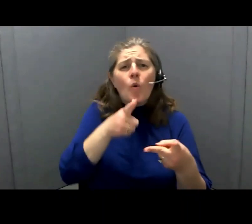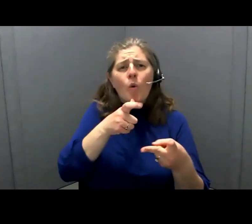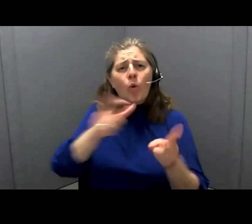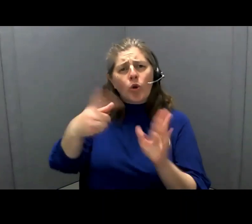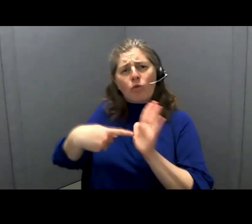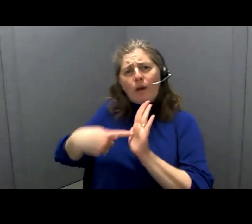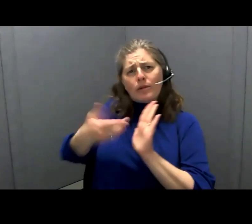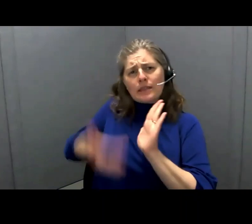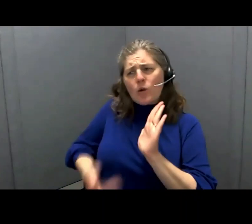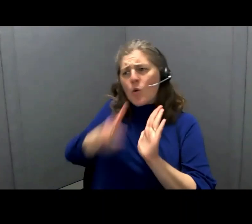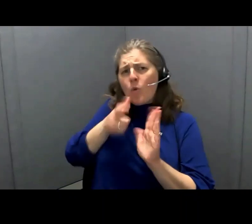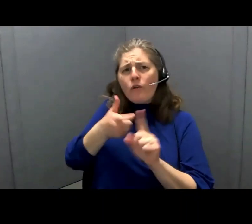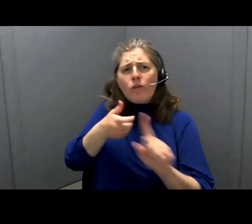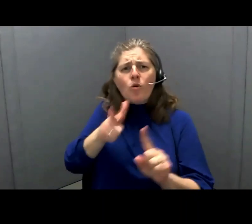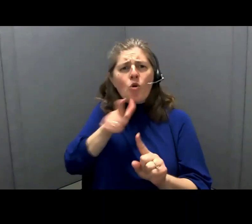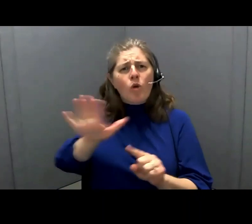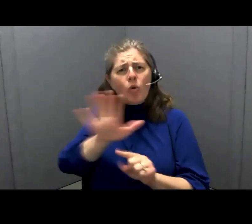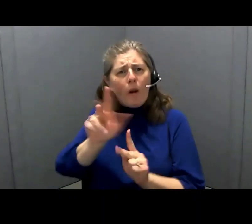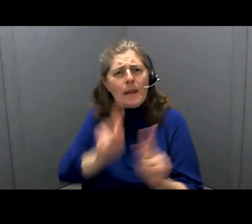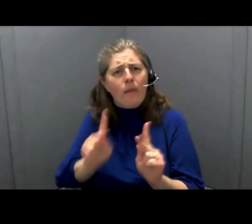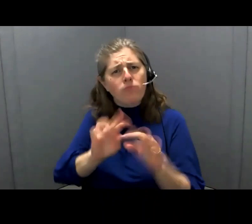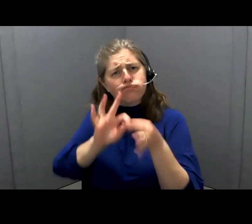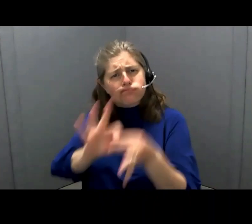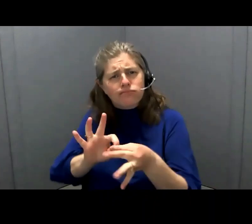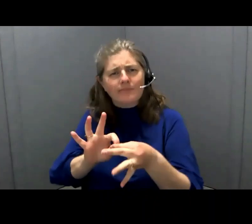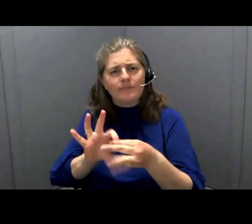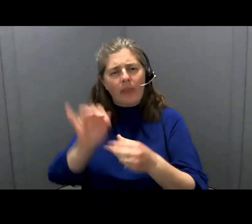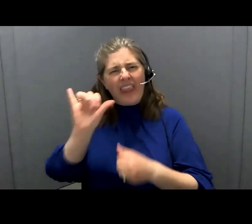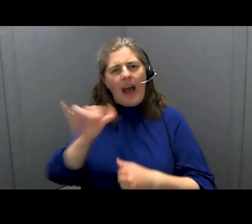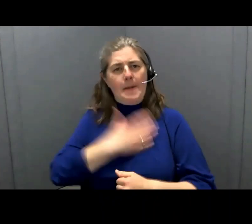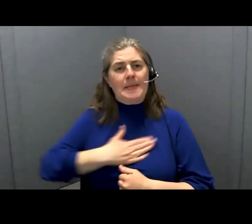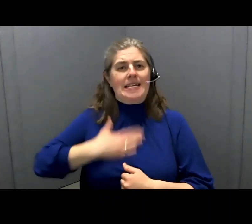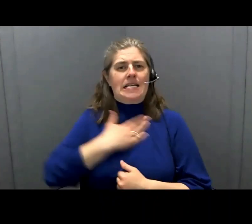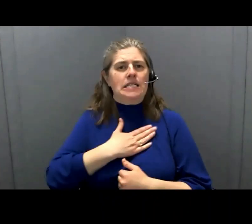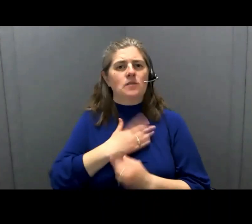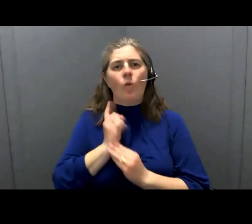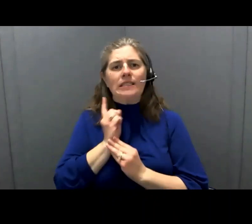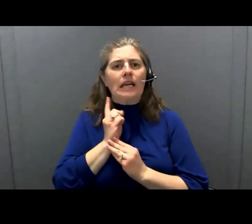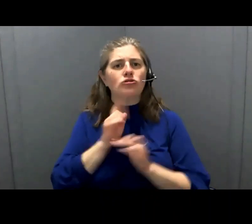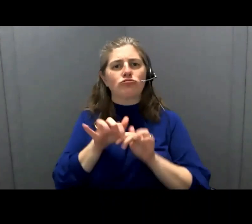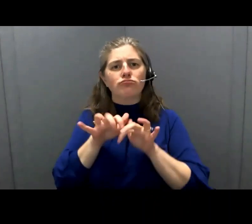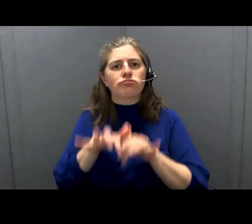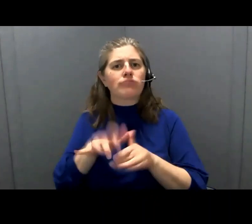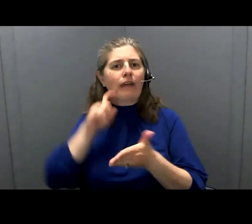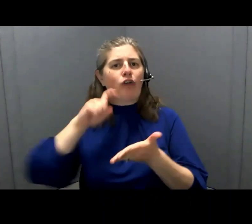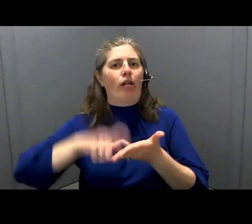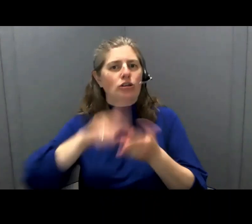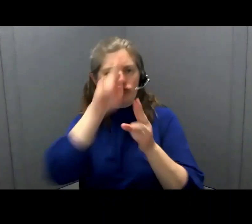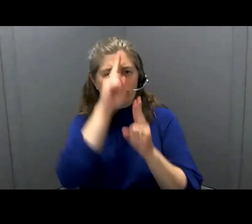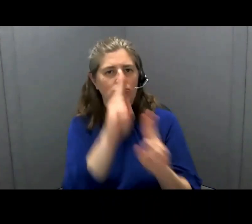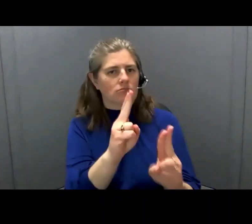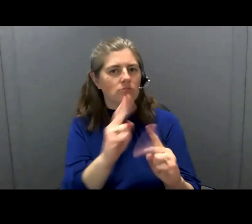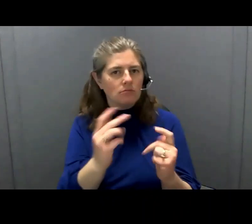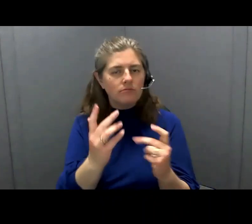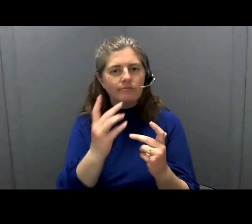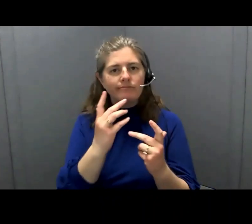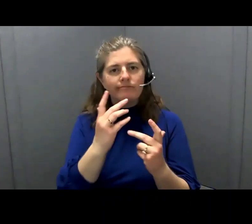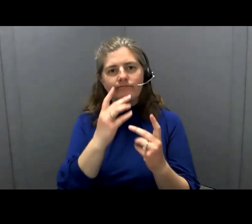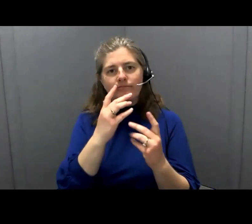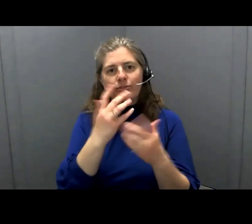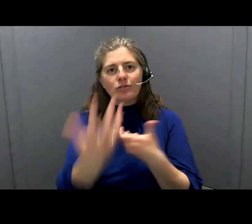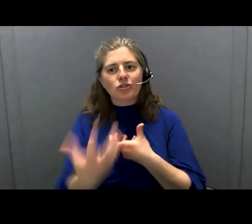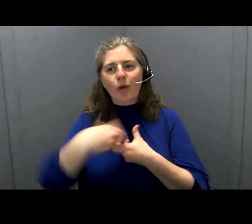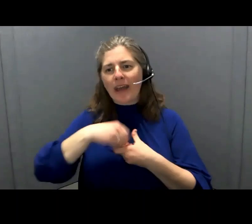who you're from, who your people are, you know, just taking a second just to acknowledge, soaking in the wisdom